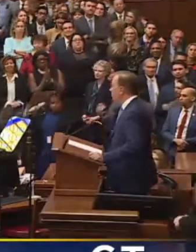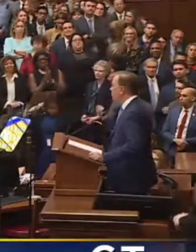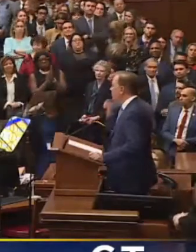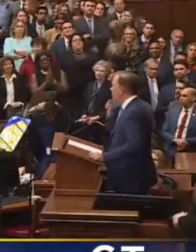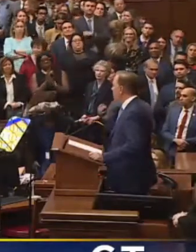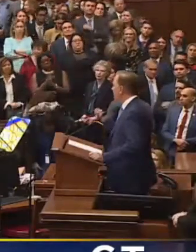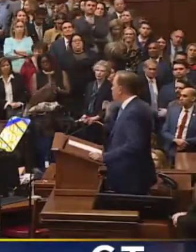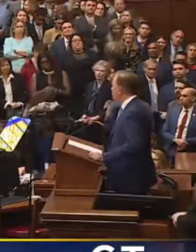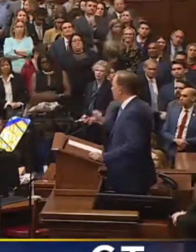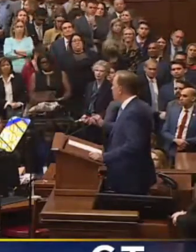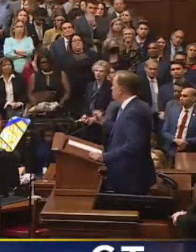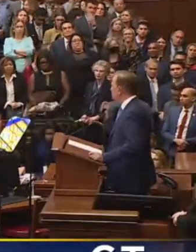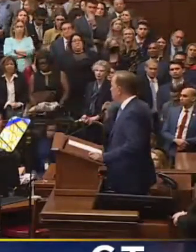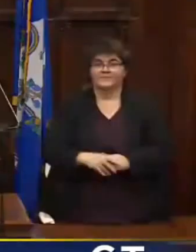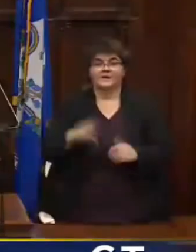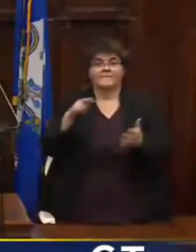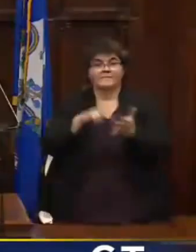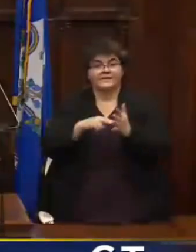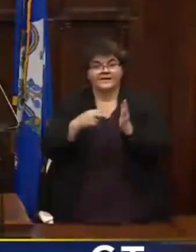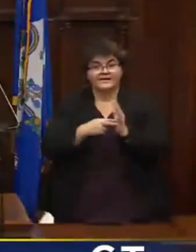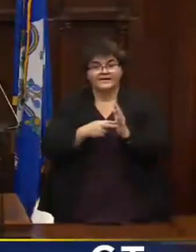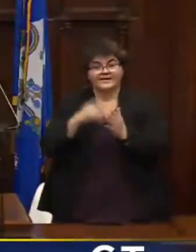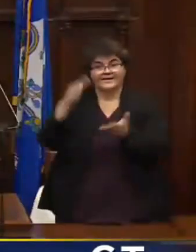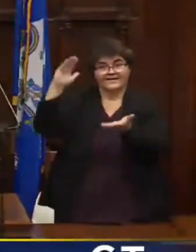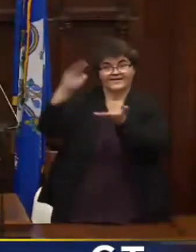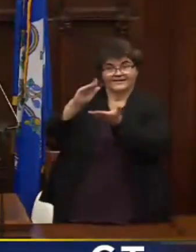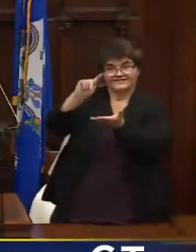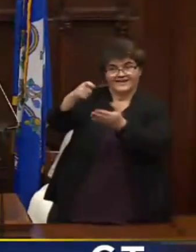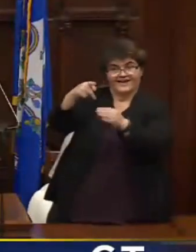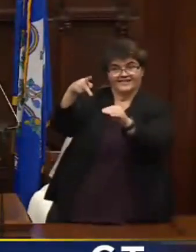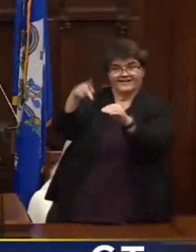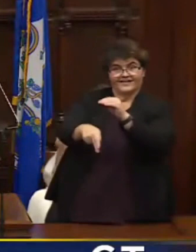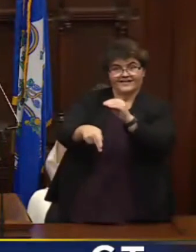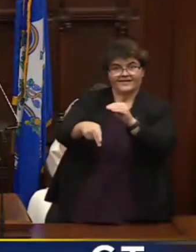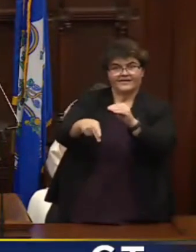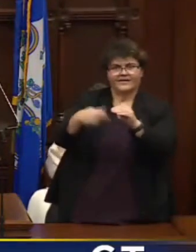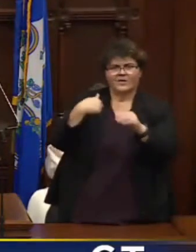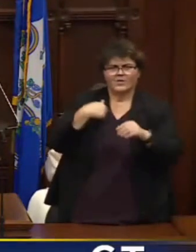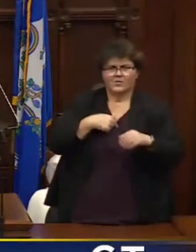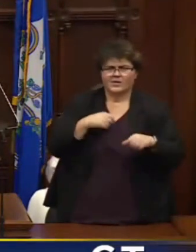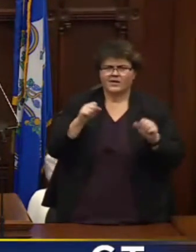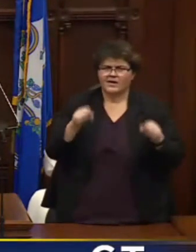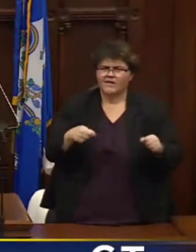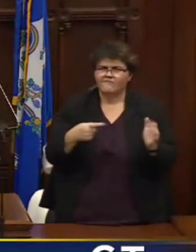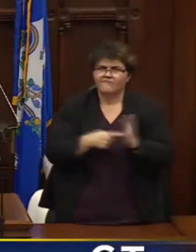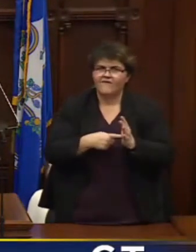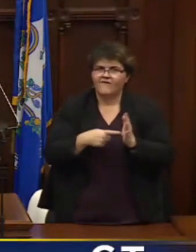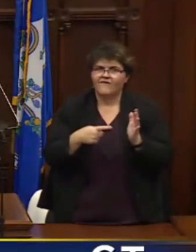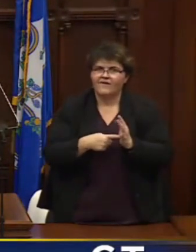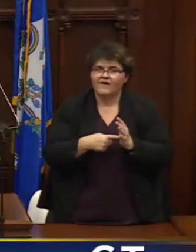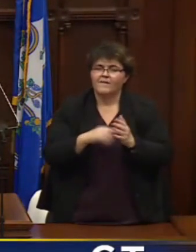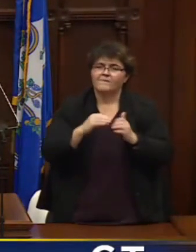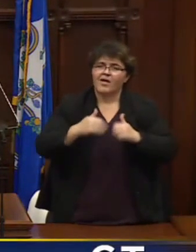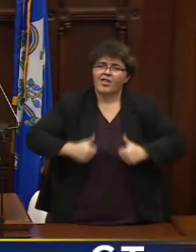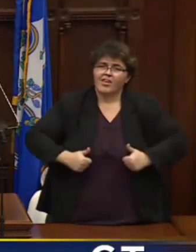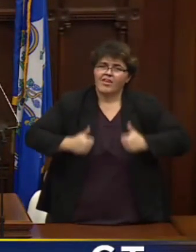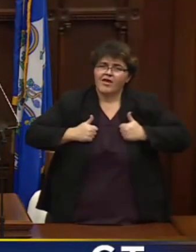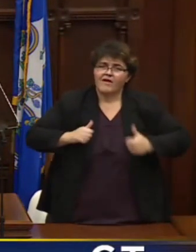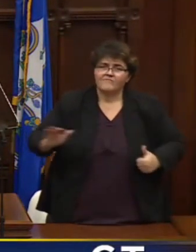That's a reduction in tax rates which the state can afford and makes your life more